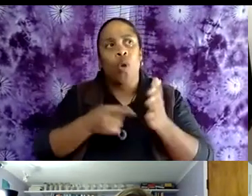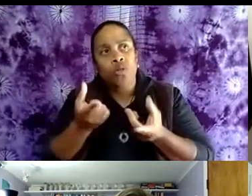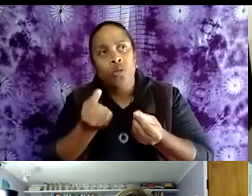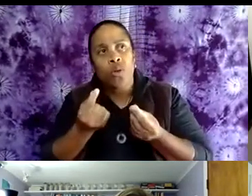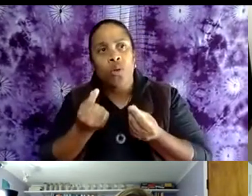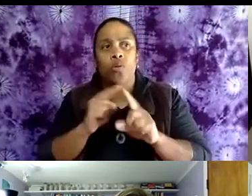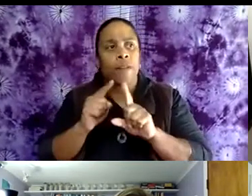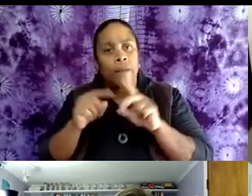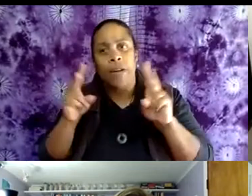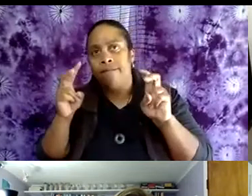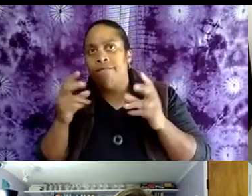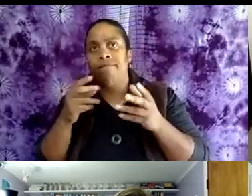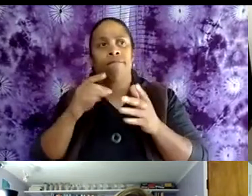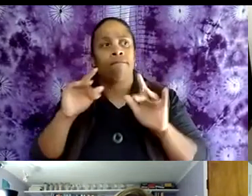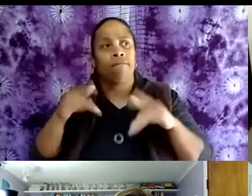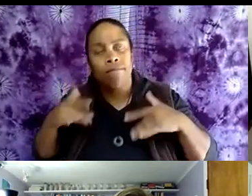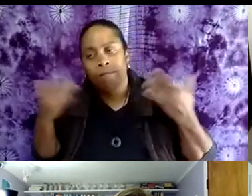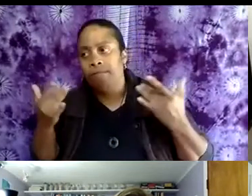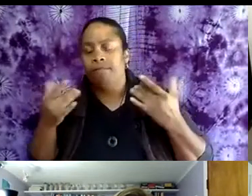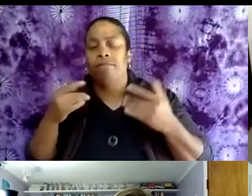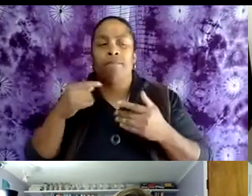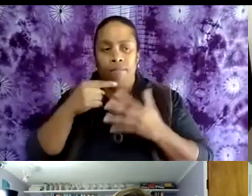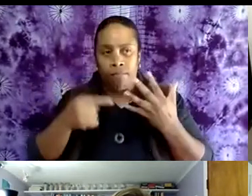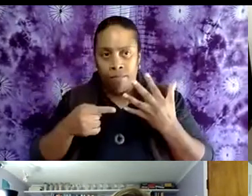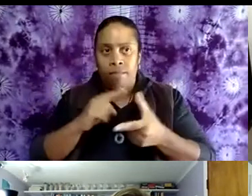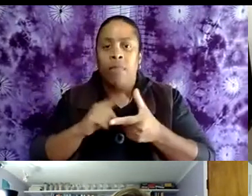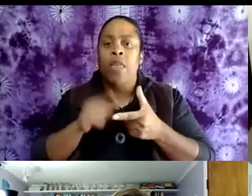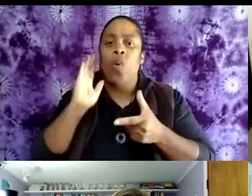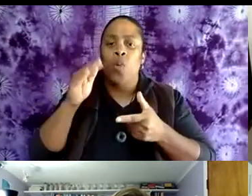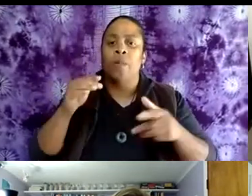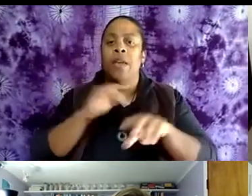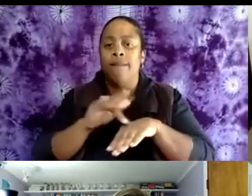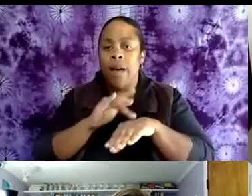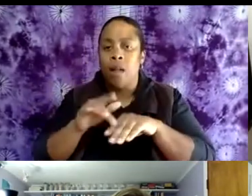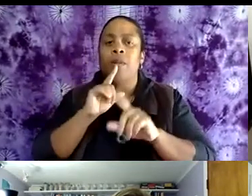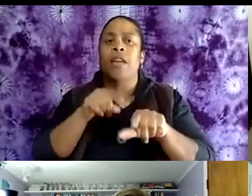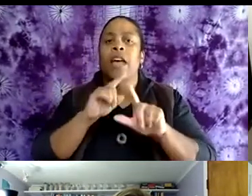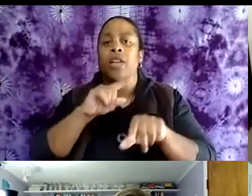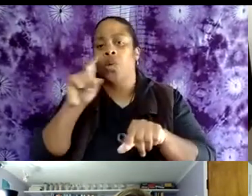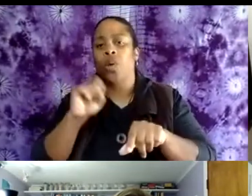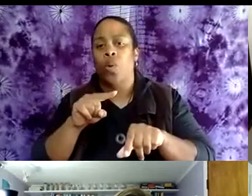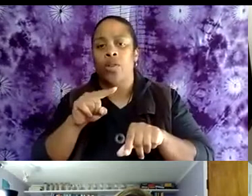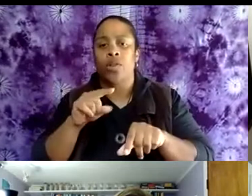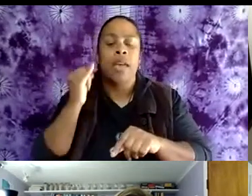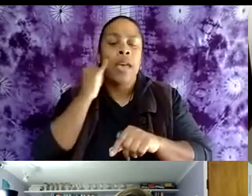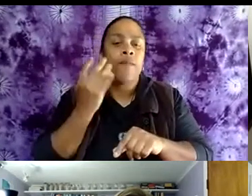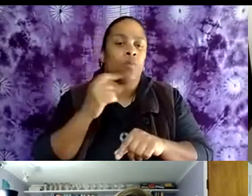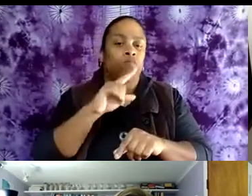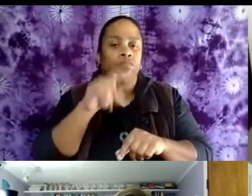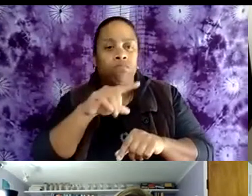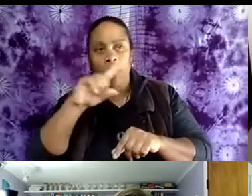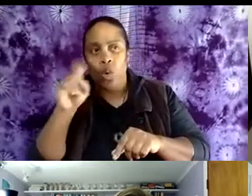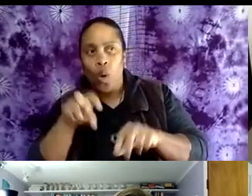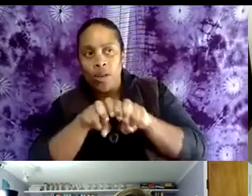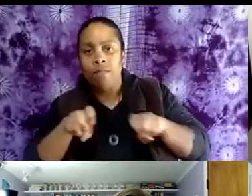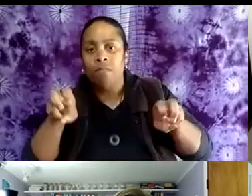that. And yeah, and then we'll be available to answer questions. We ask if you'd like to ask a question of the panel that